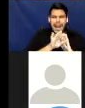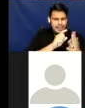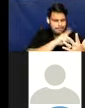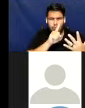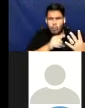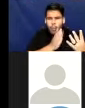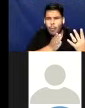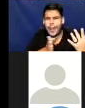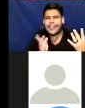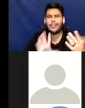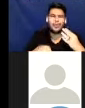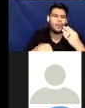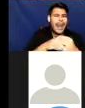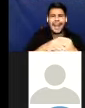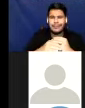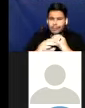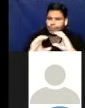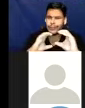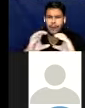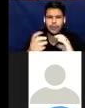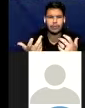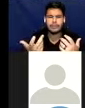the literature and conversation about